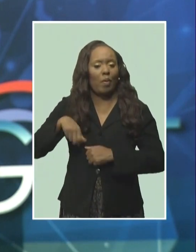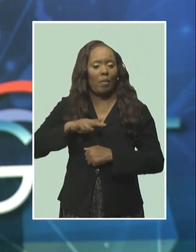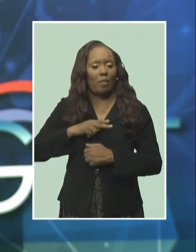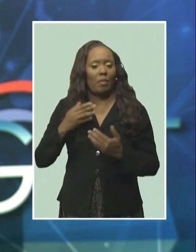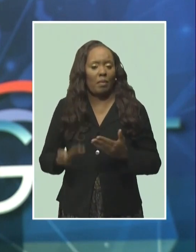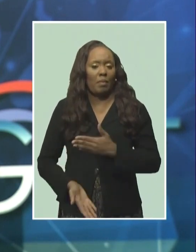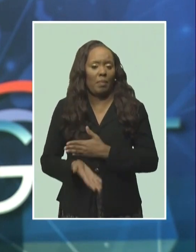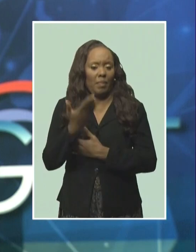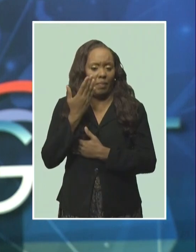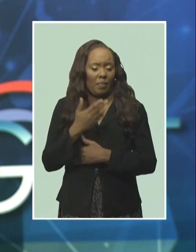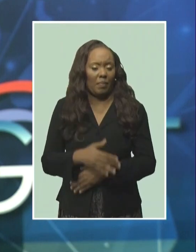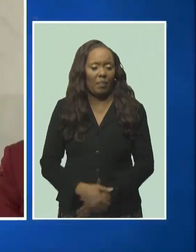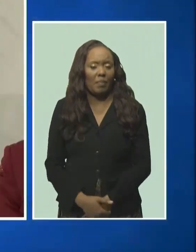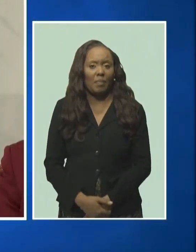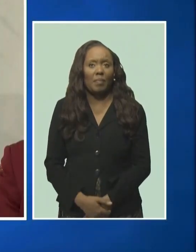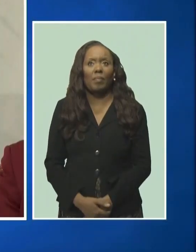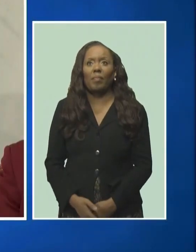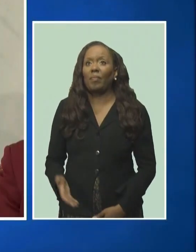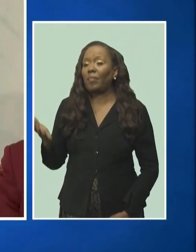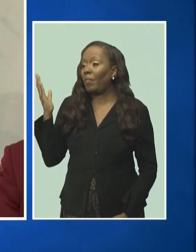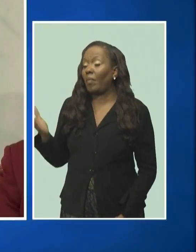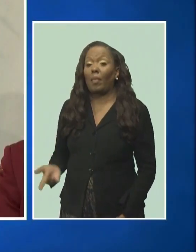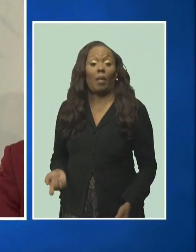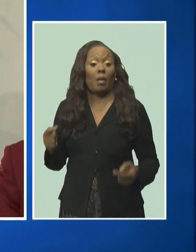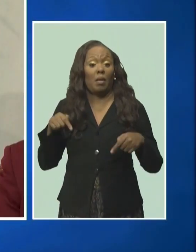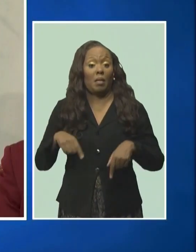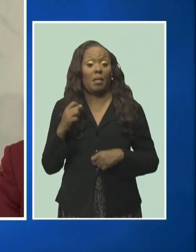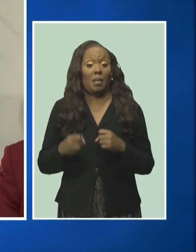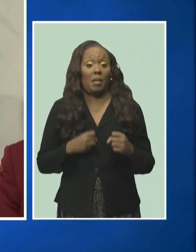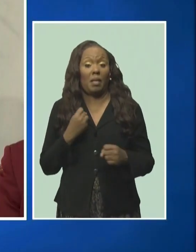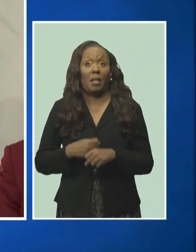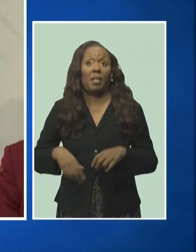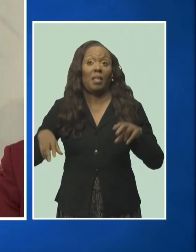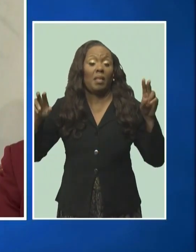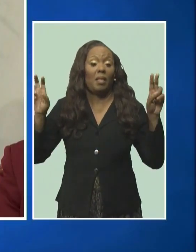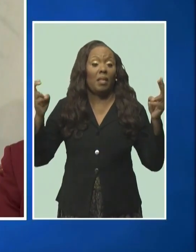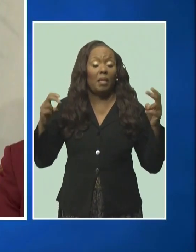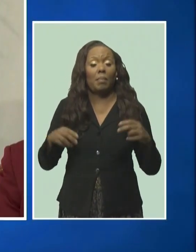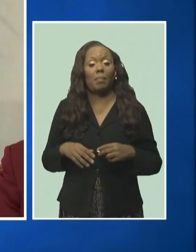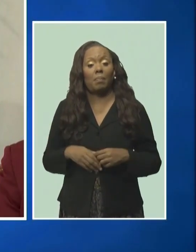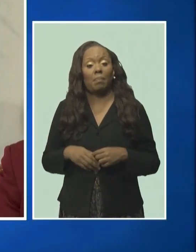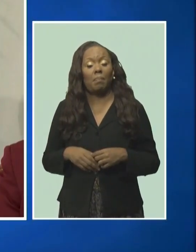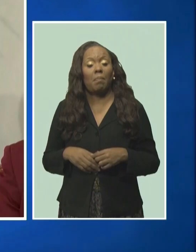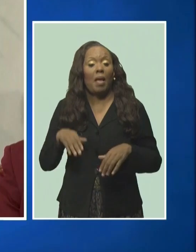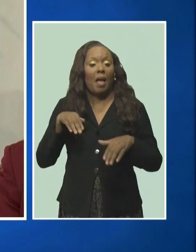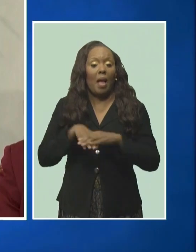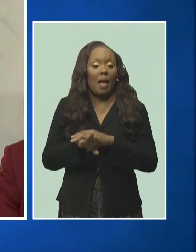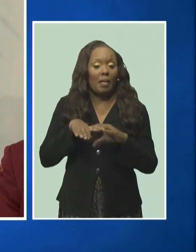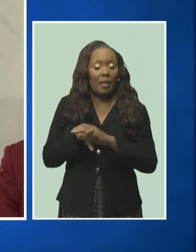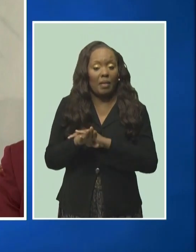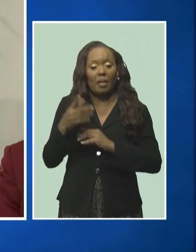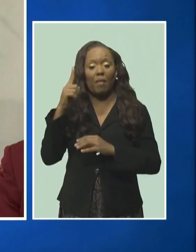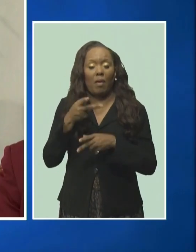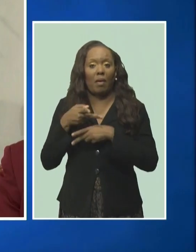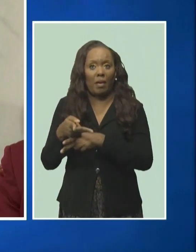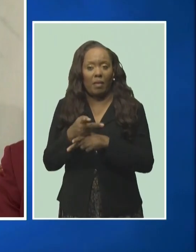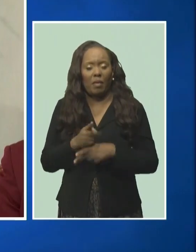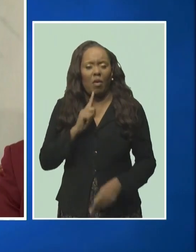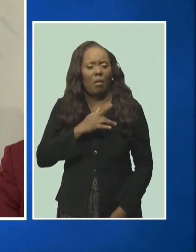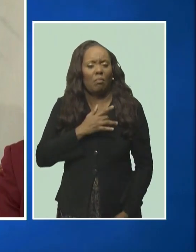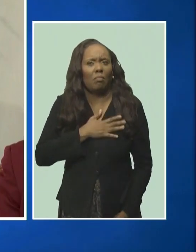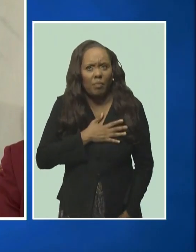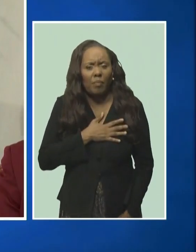and we have the capacity for more. So we want to appeal to persons, if you do not want to come to the QEH and wait